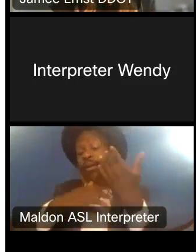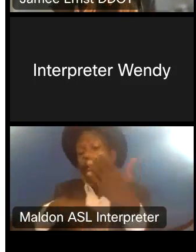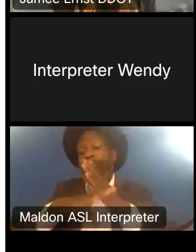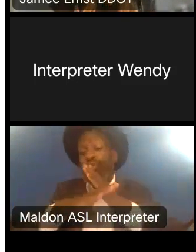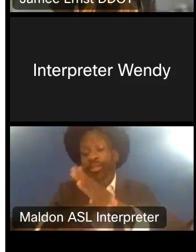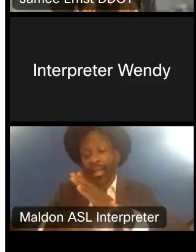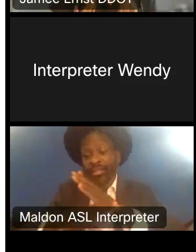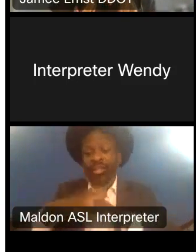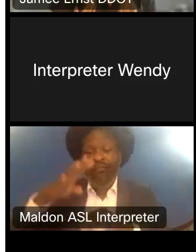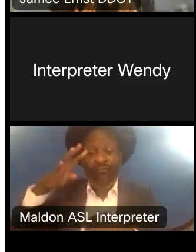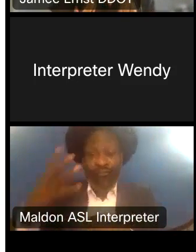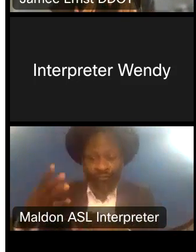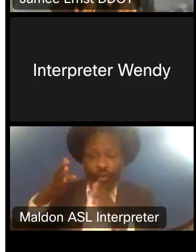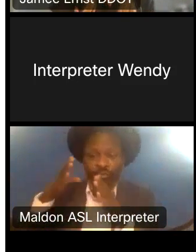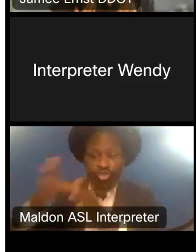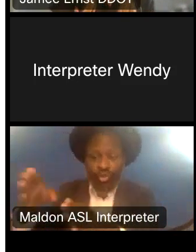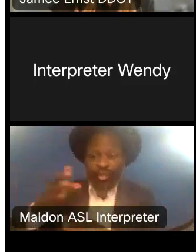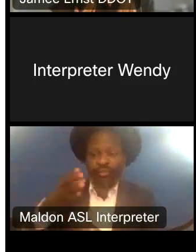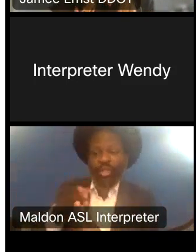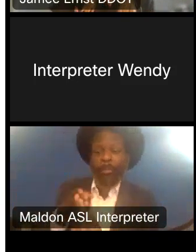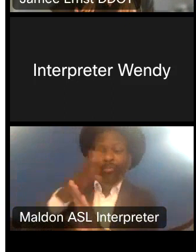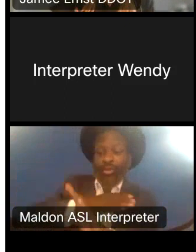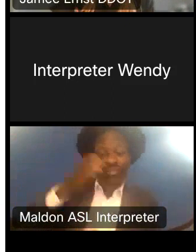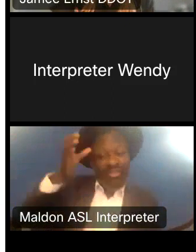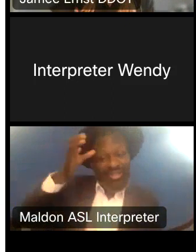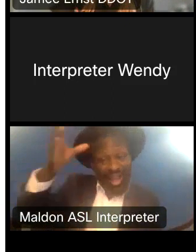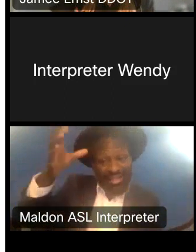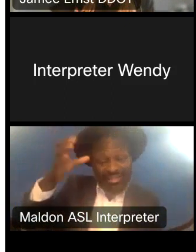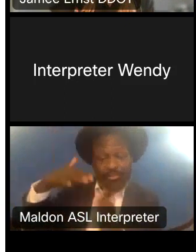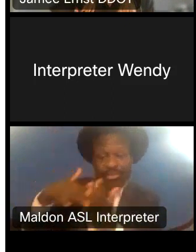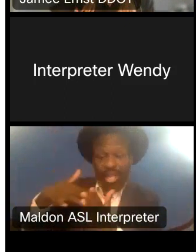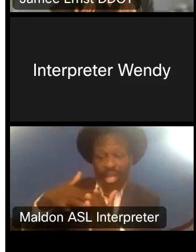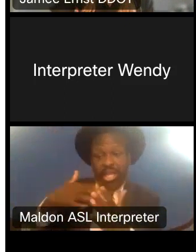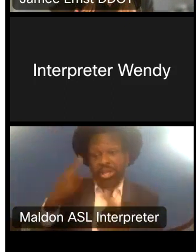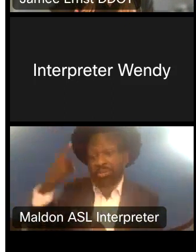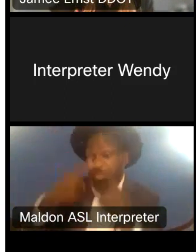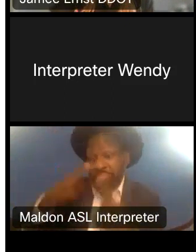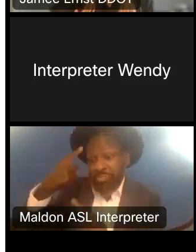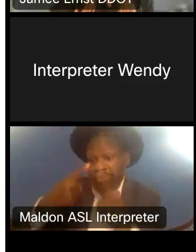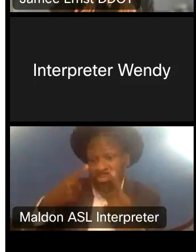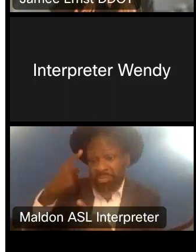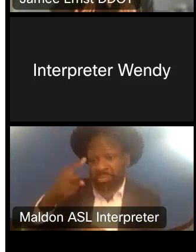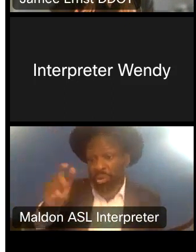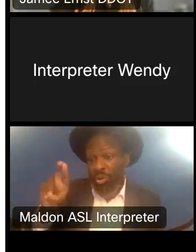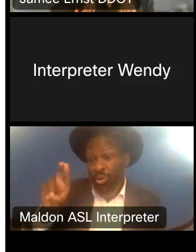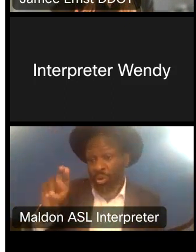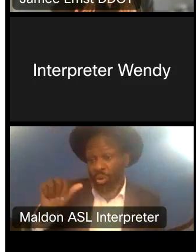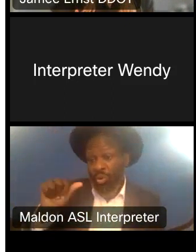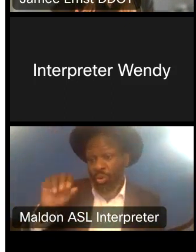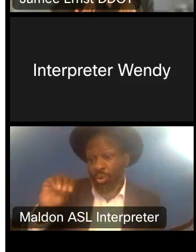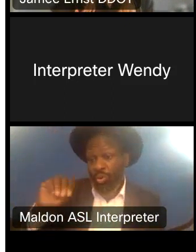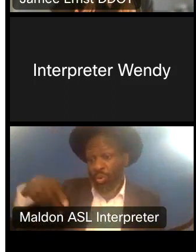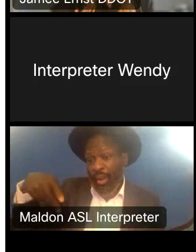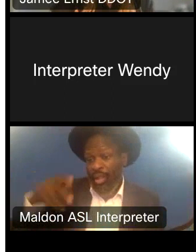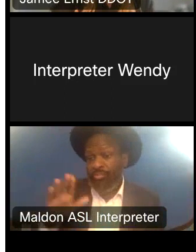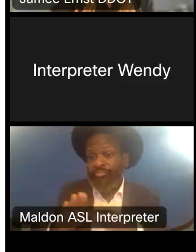or the previous concept study explored a ramp on the north side of the bridge. Something like that is crucially important and needs to